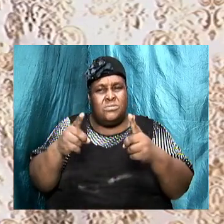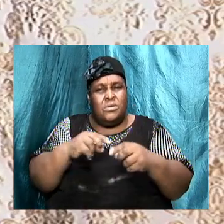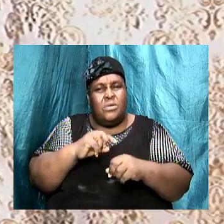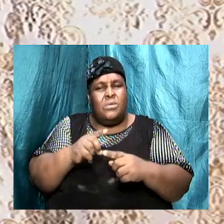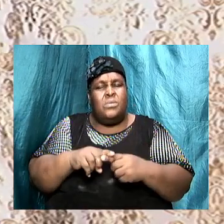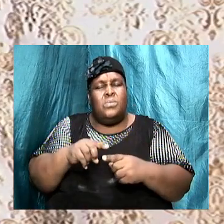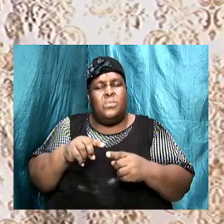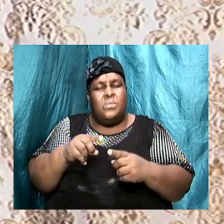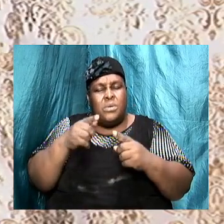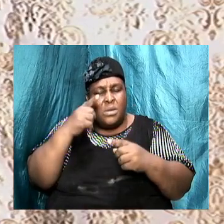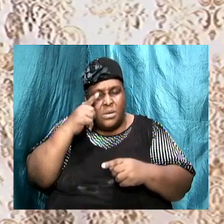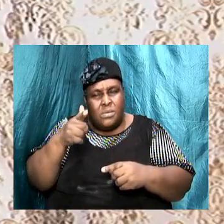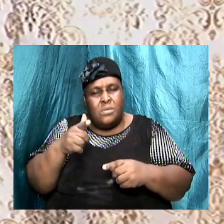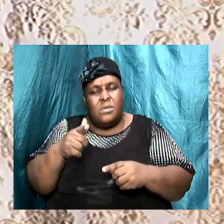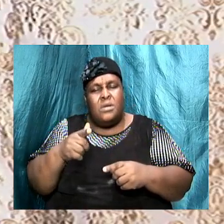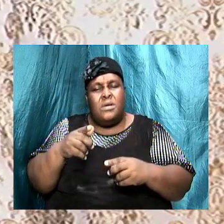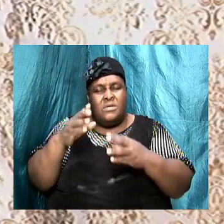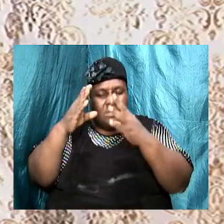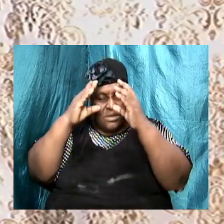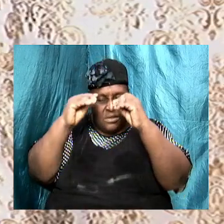look at the teachings of the apostle,